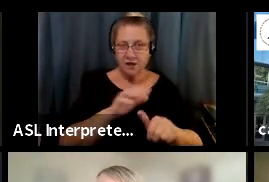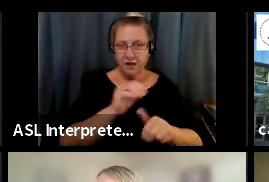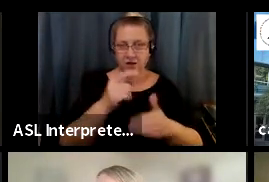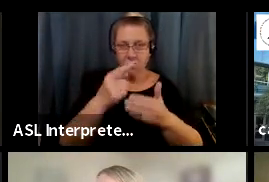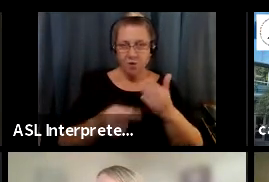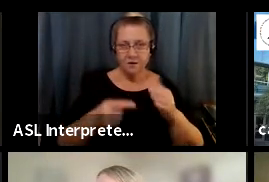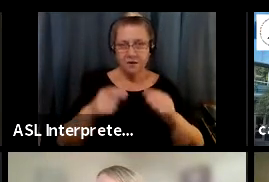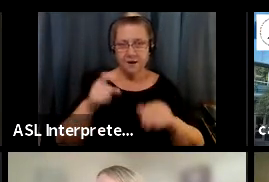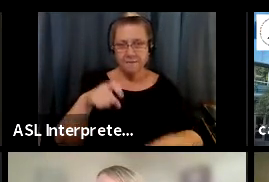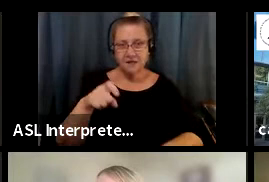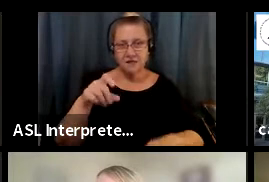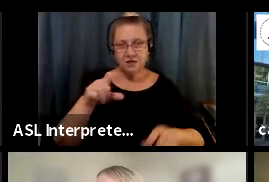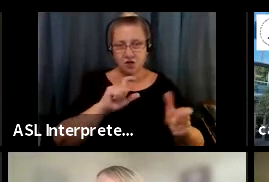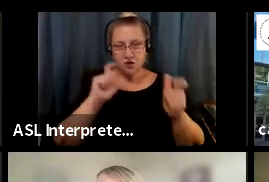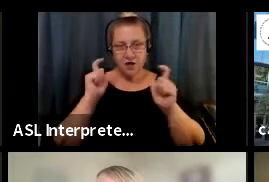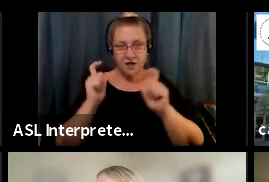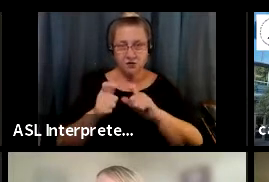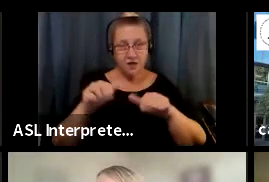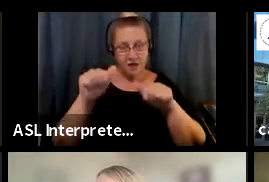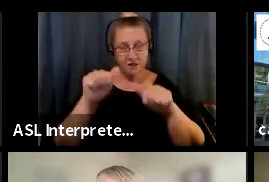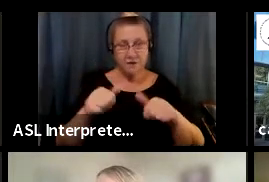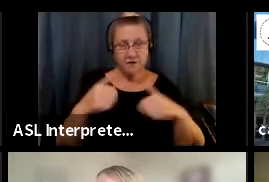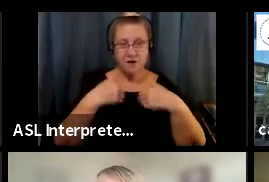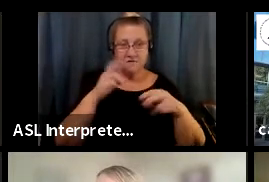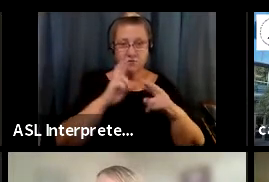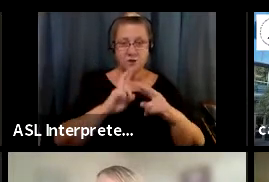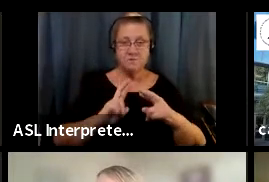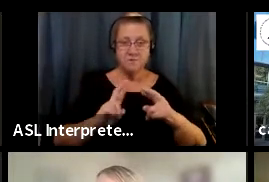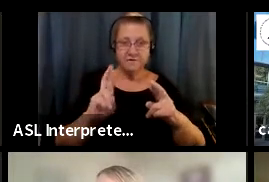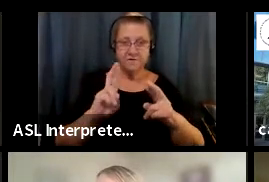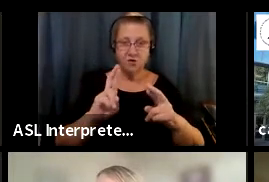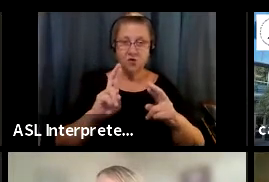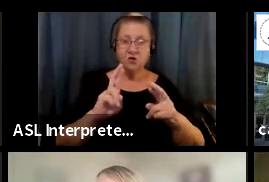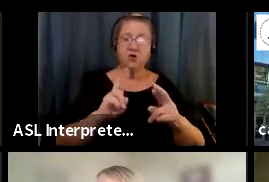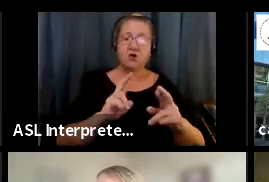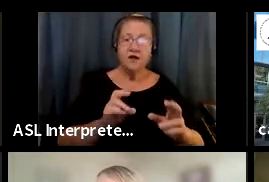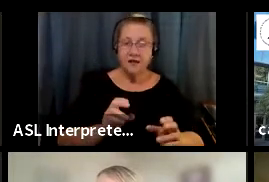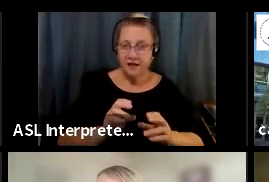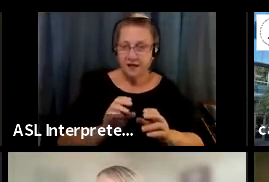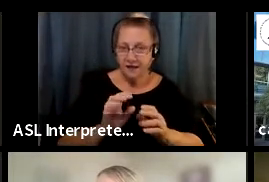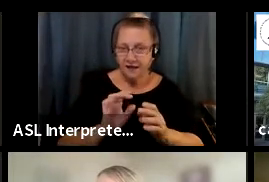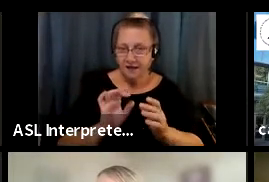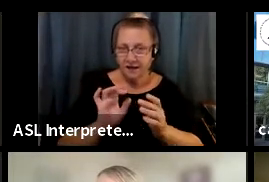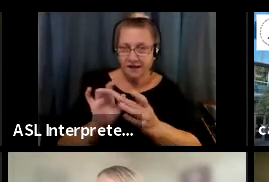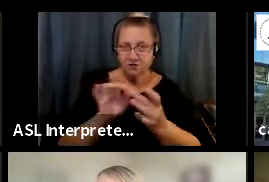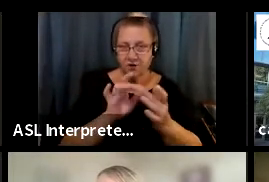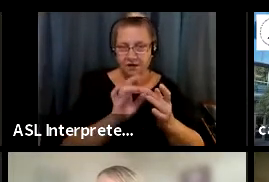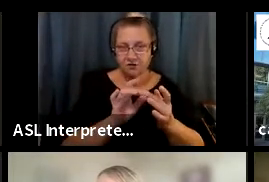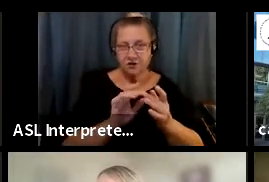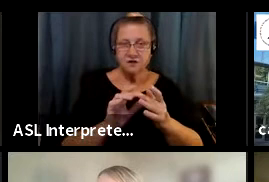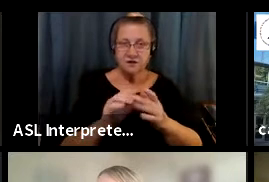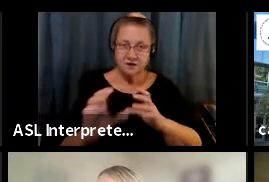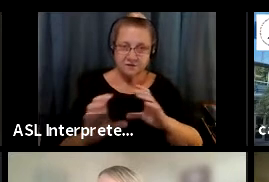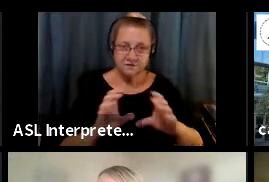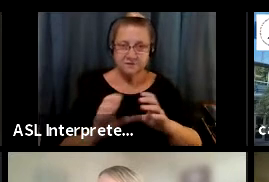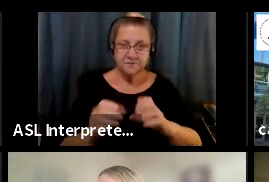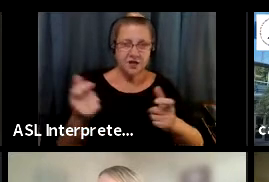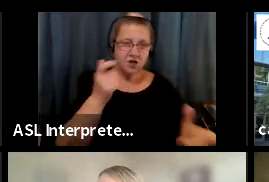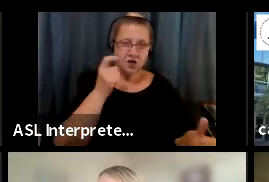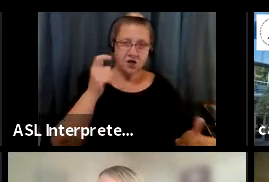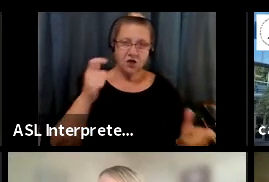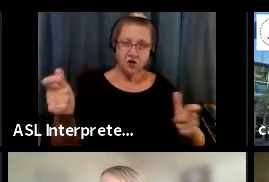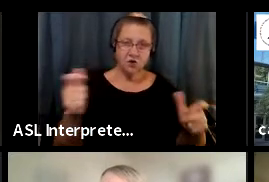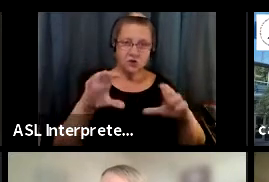change. It is possible to have respectful interaction, commitment over months, and deep learning among a huge group of